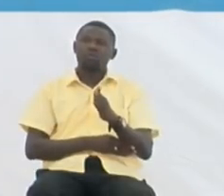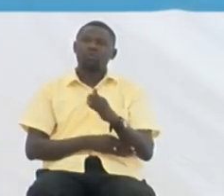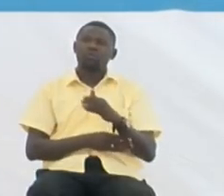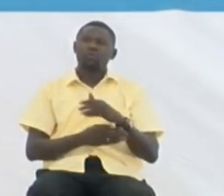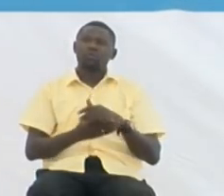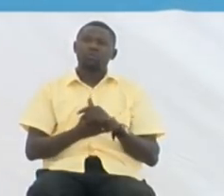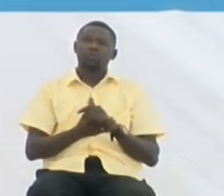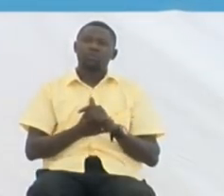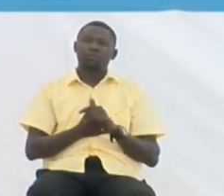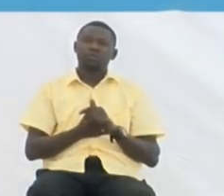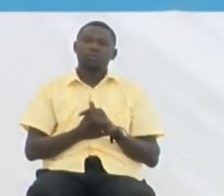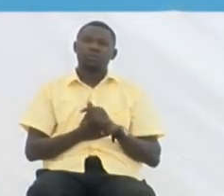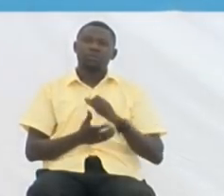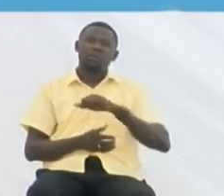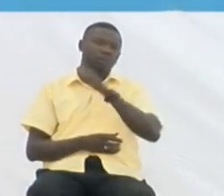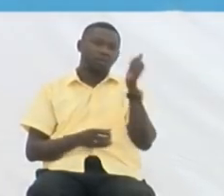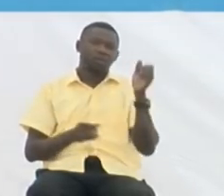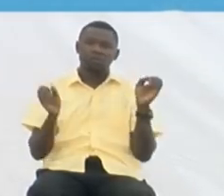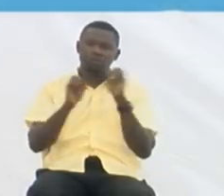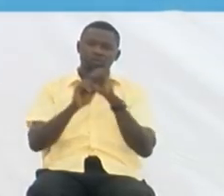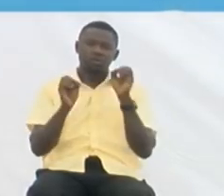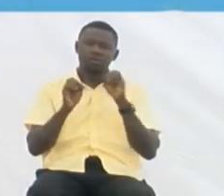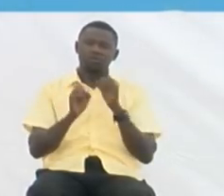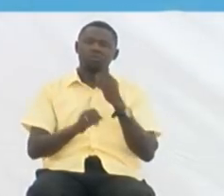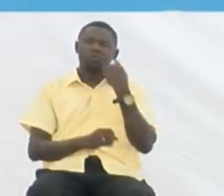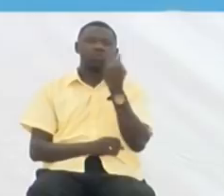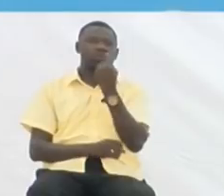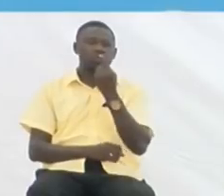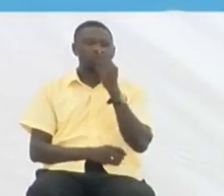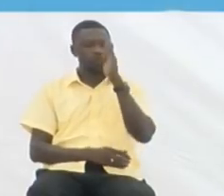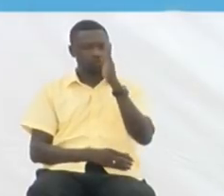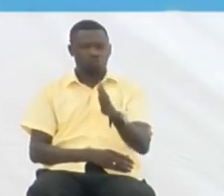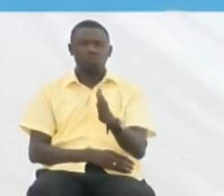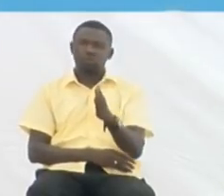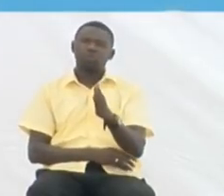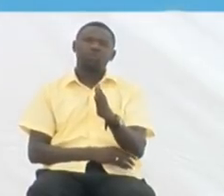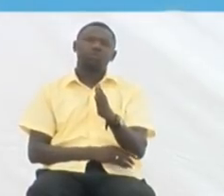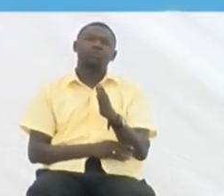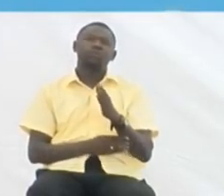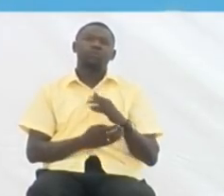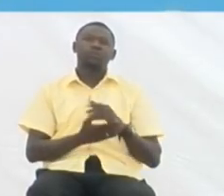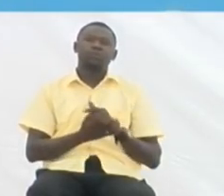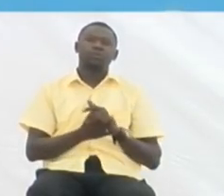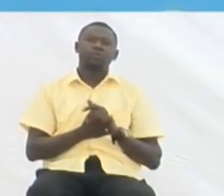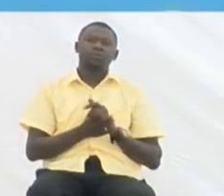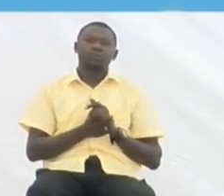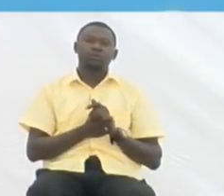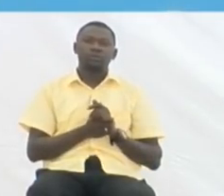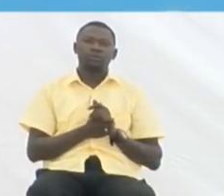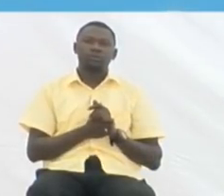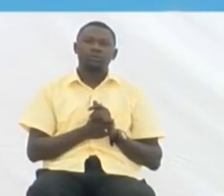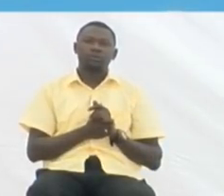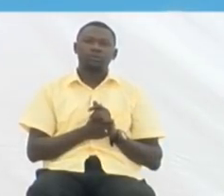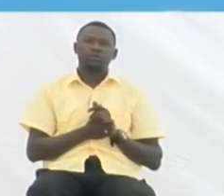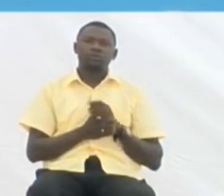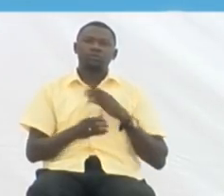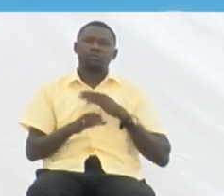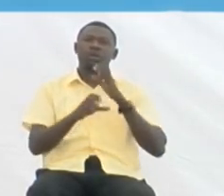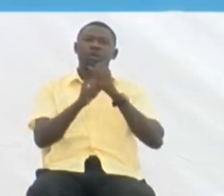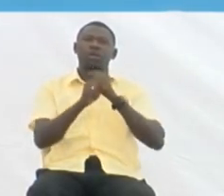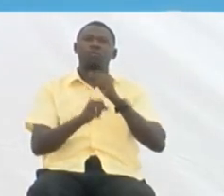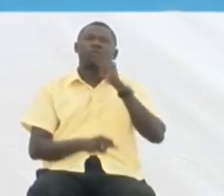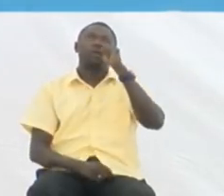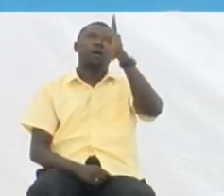damma. And nothing but the truth. Adun te fem fola mem manke tonyaade. Te fem fola ja mem manke tonyaade. So help me God. Boto alama